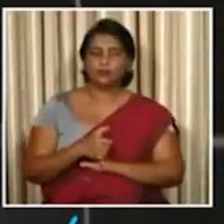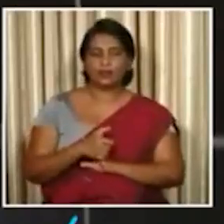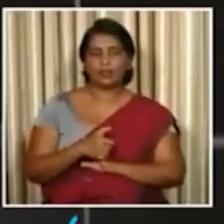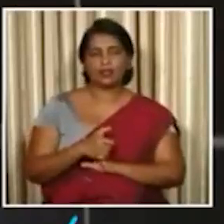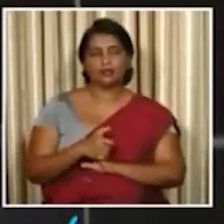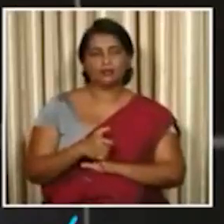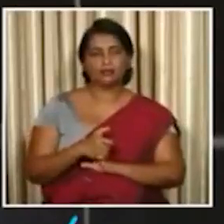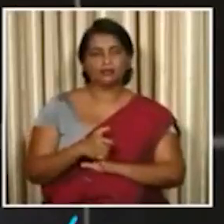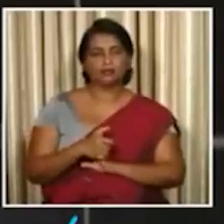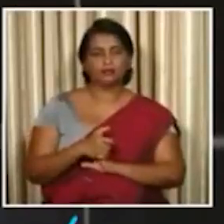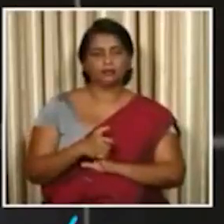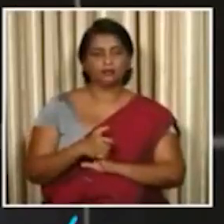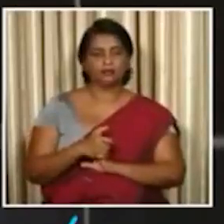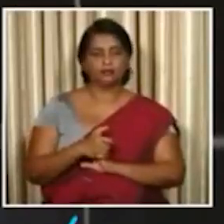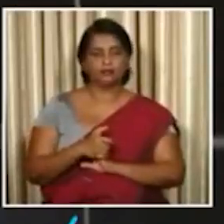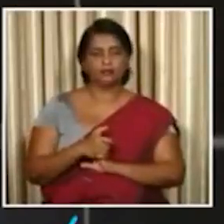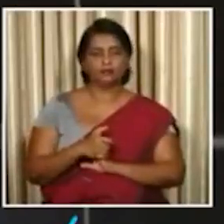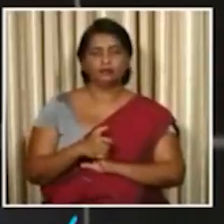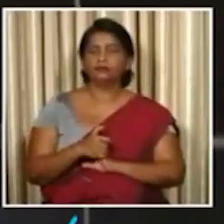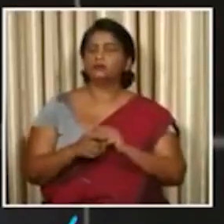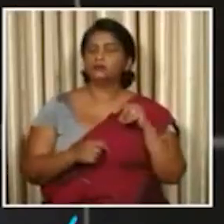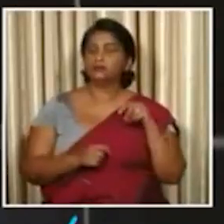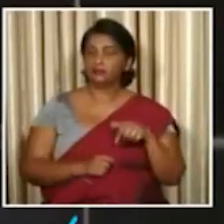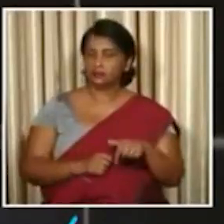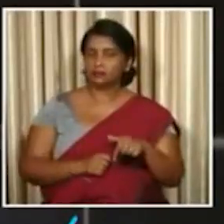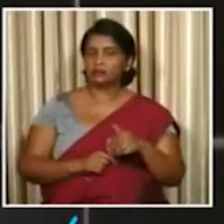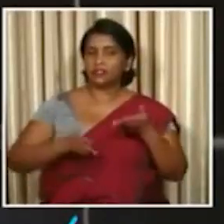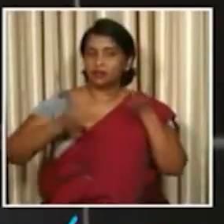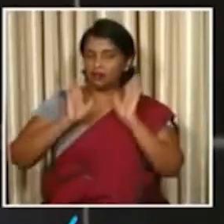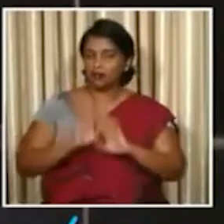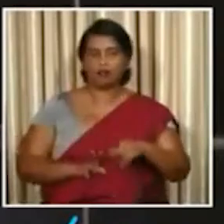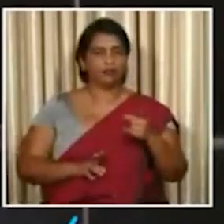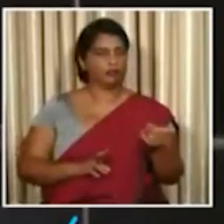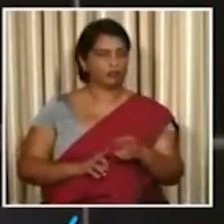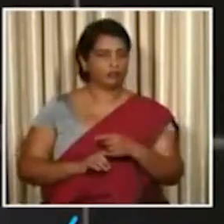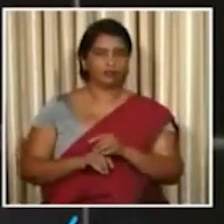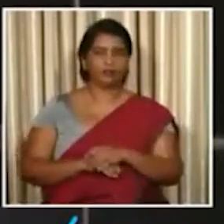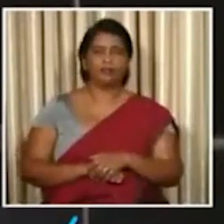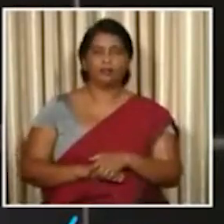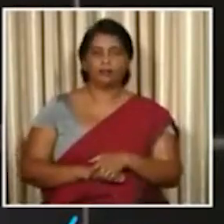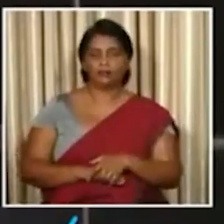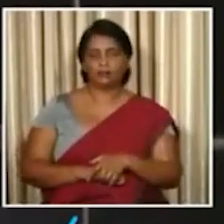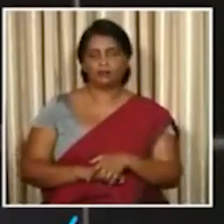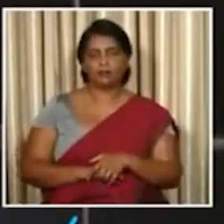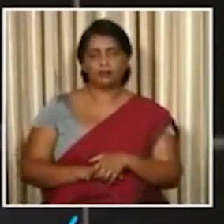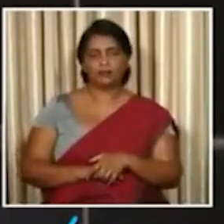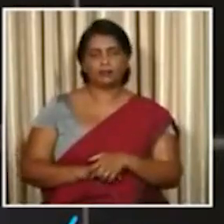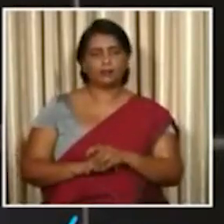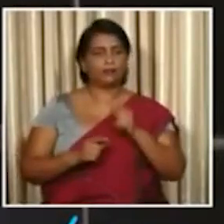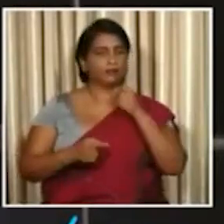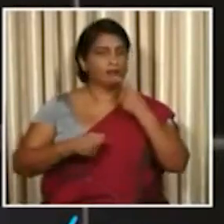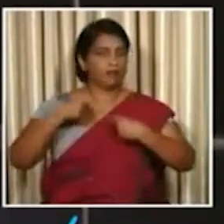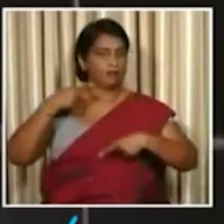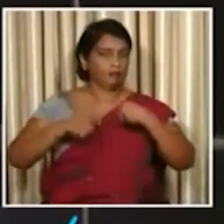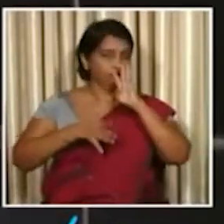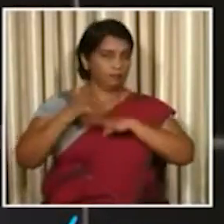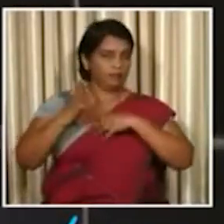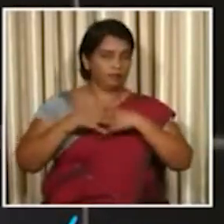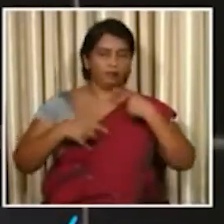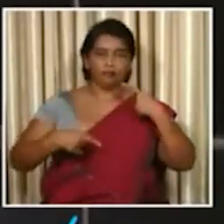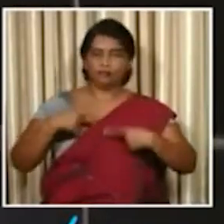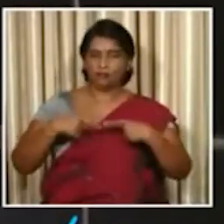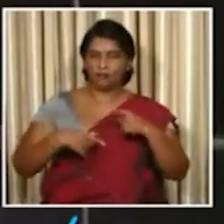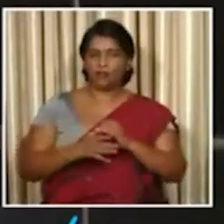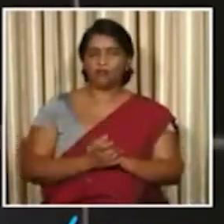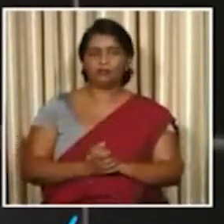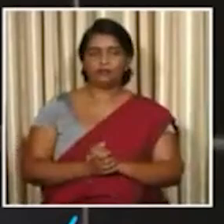Today happens to be the final day of the budget debate, and I am deeply conscious of the